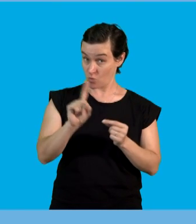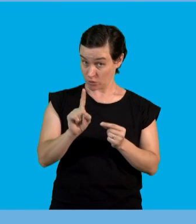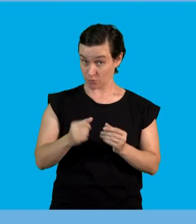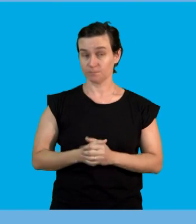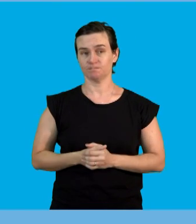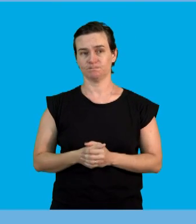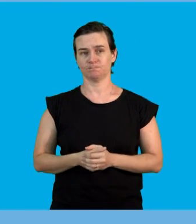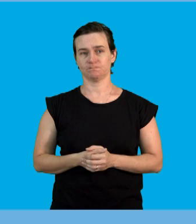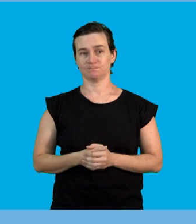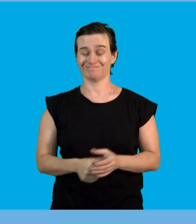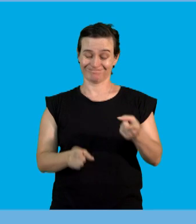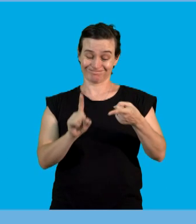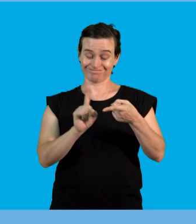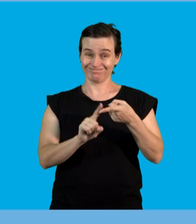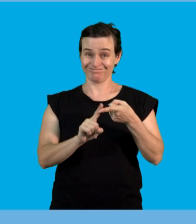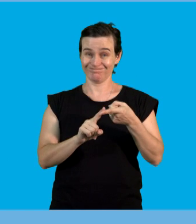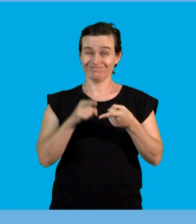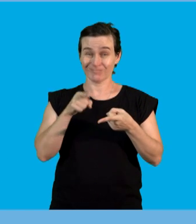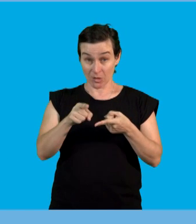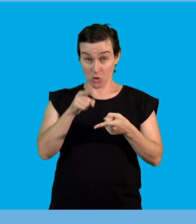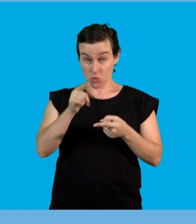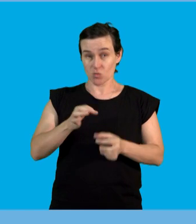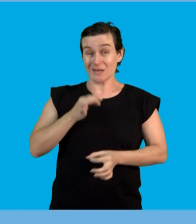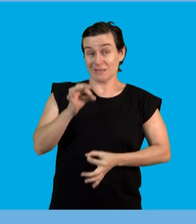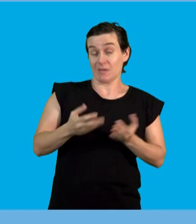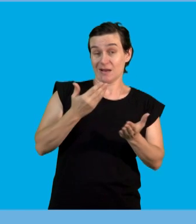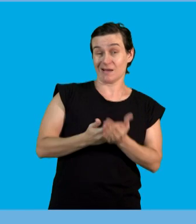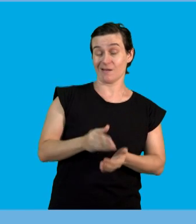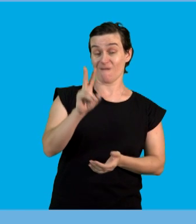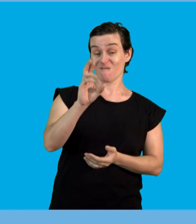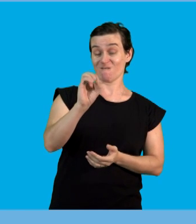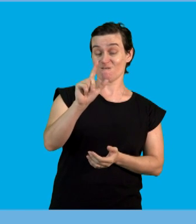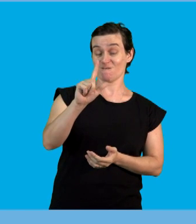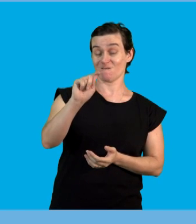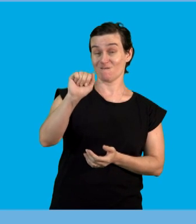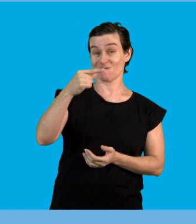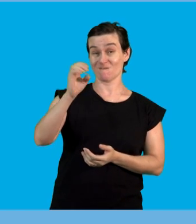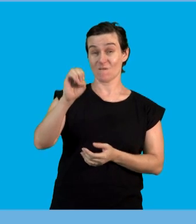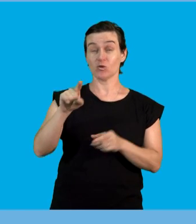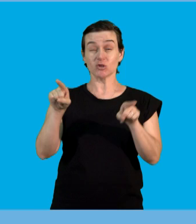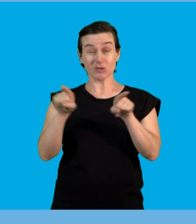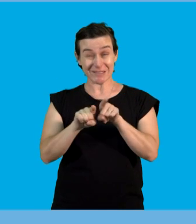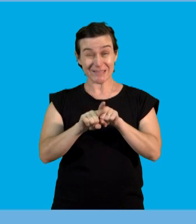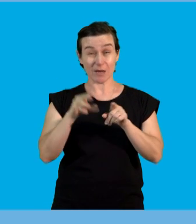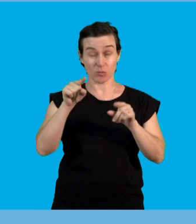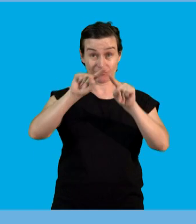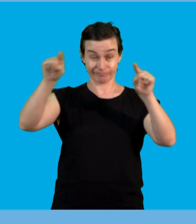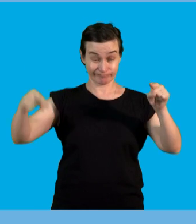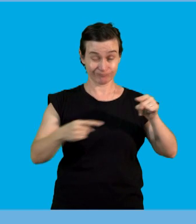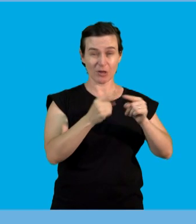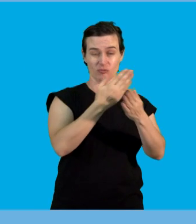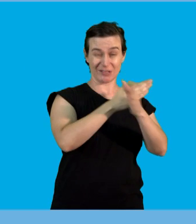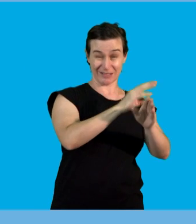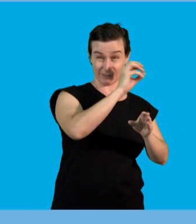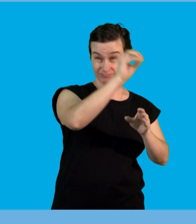know. Number one, you need to be able to explain that the voltage is the same across each resistor that is